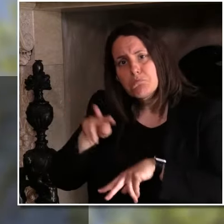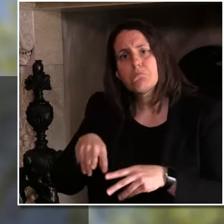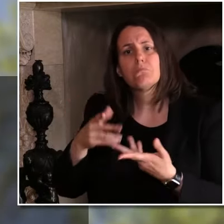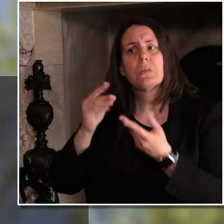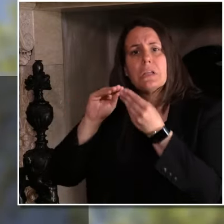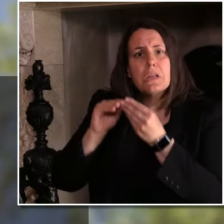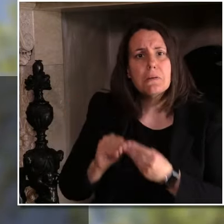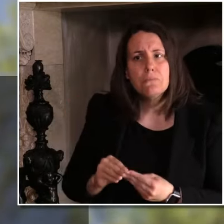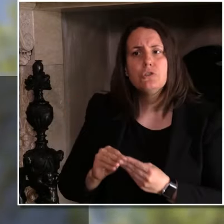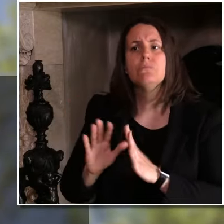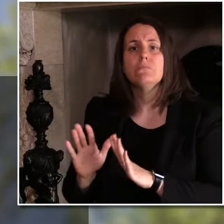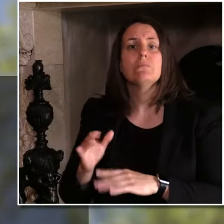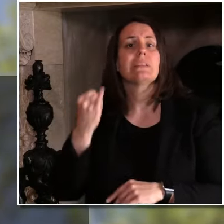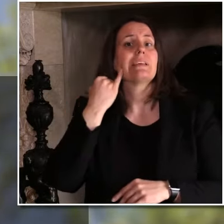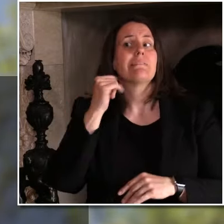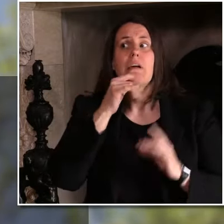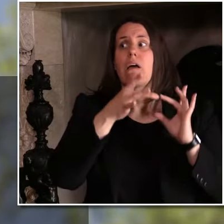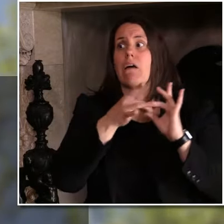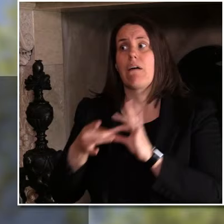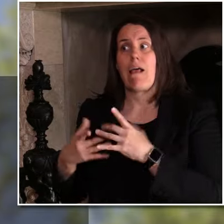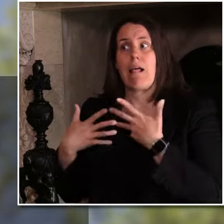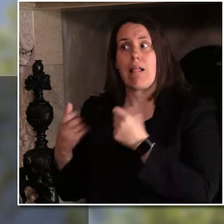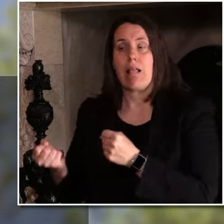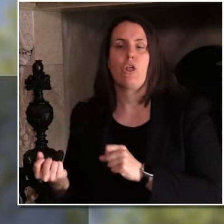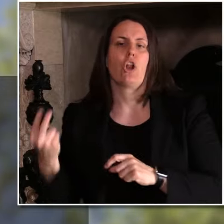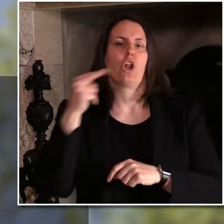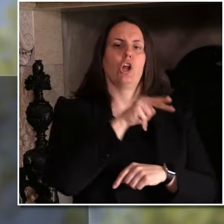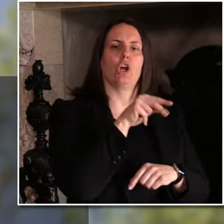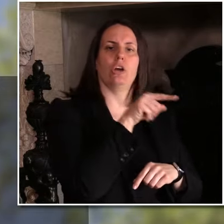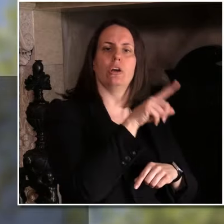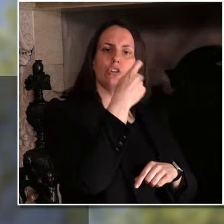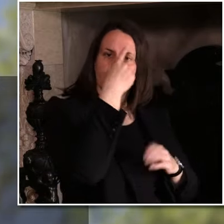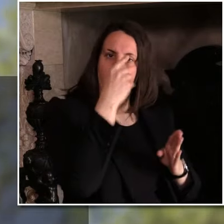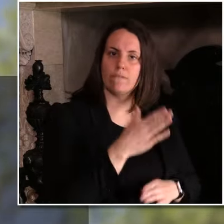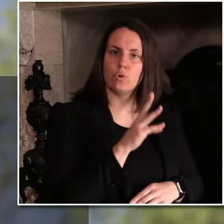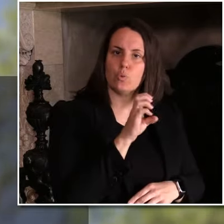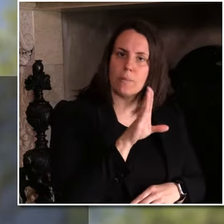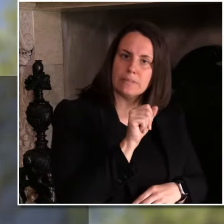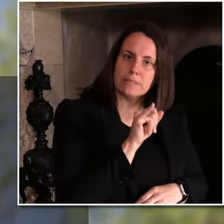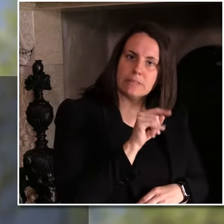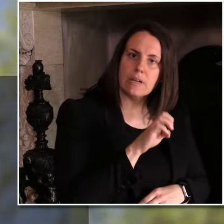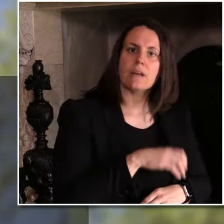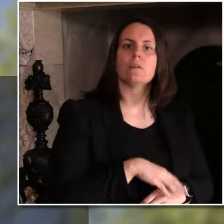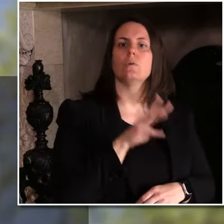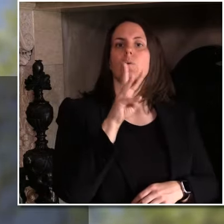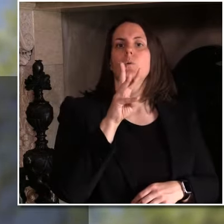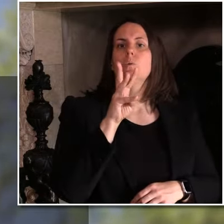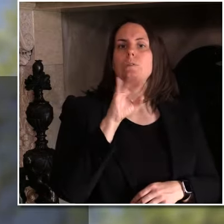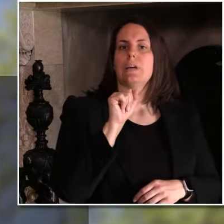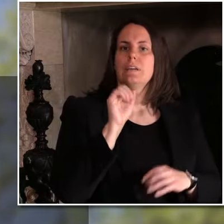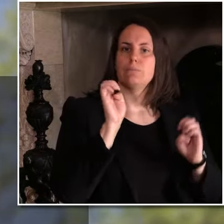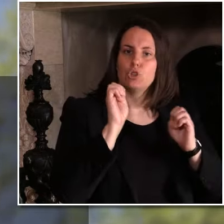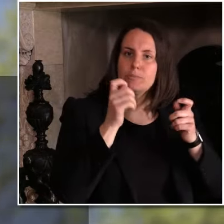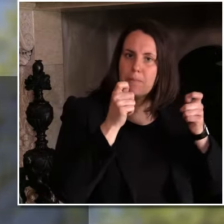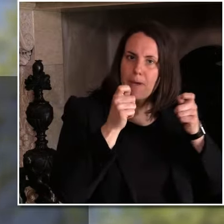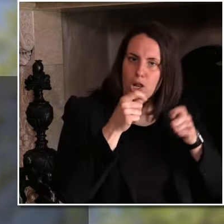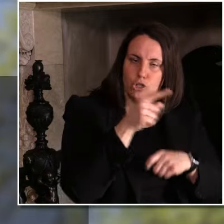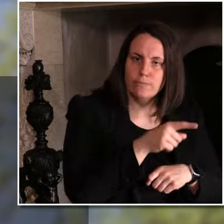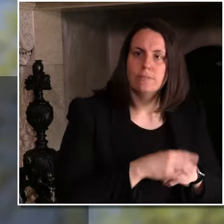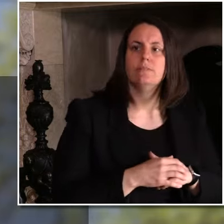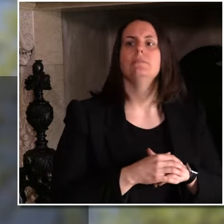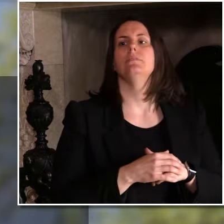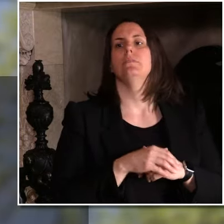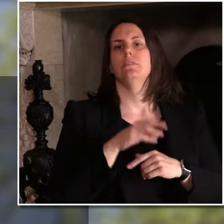to public health, you can visit the websites of the Governor, Wisconsin Emergency Management, the Department of Workforce Development, and Wisconsin